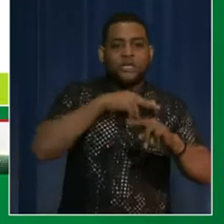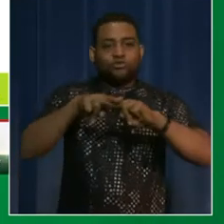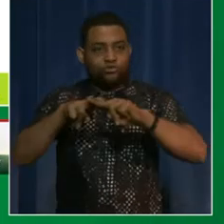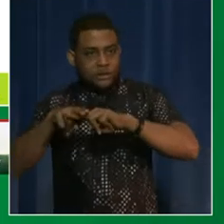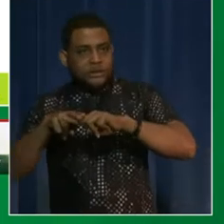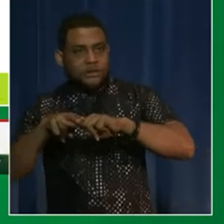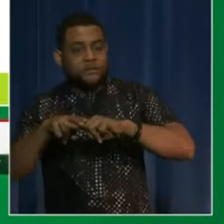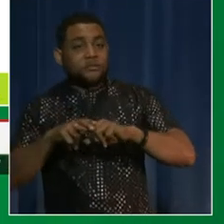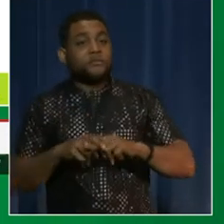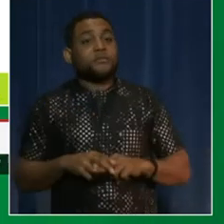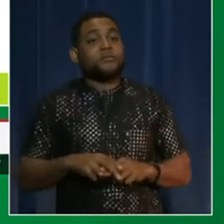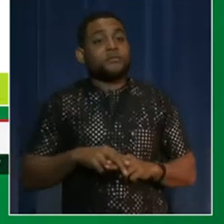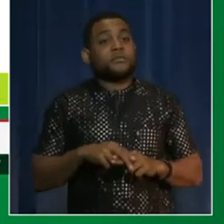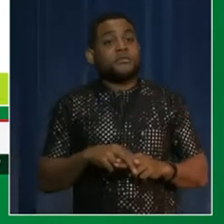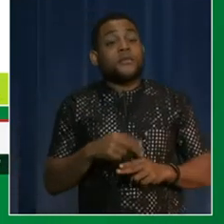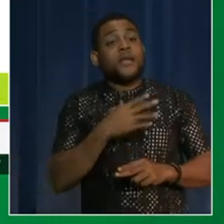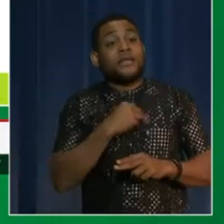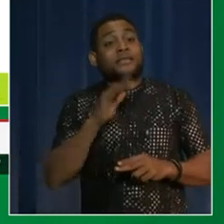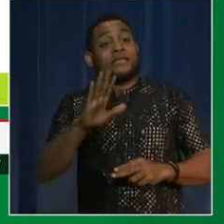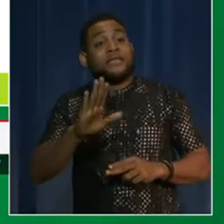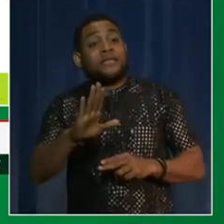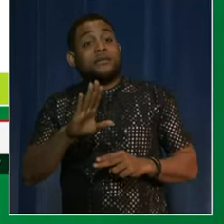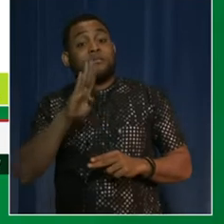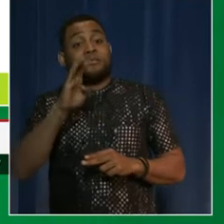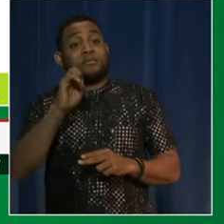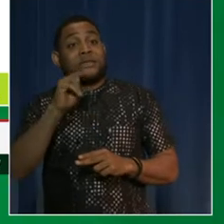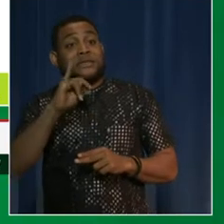Metro Station.